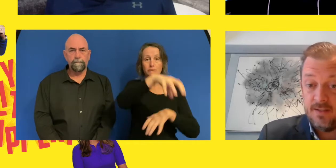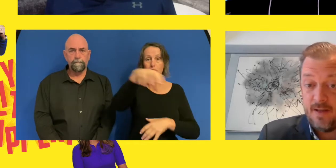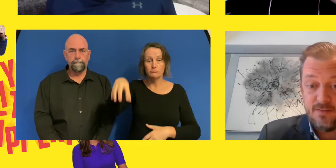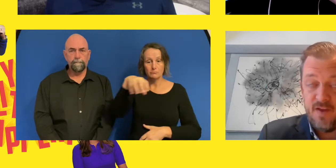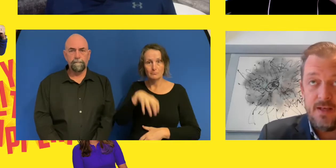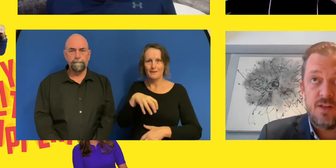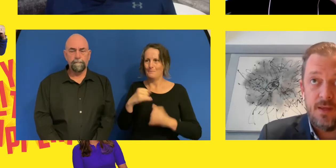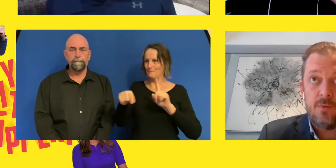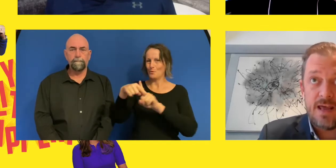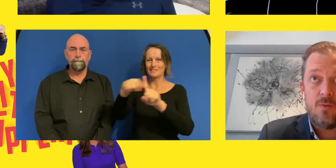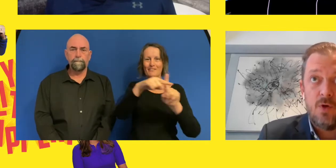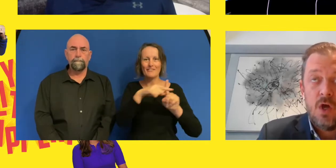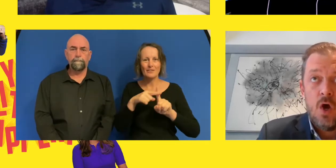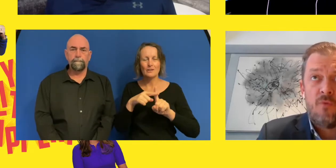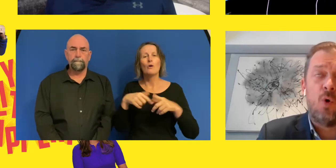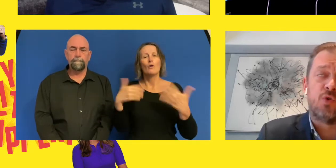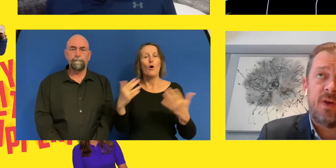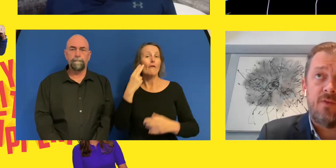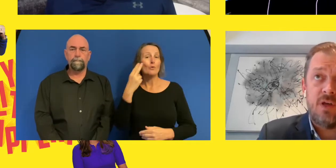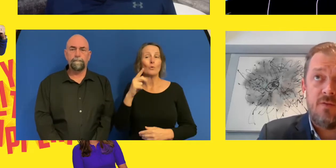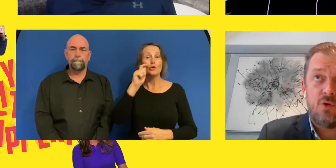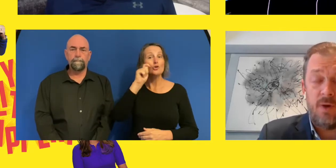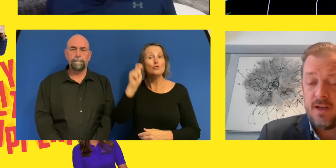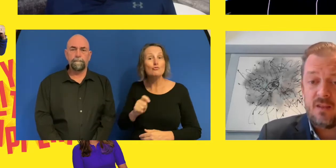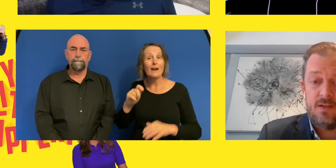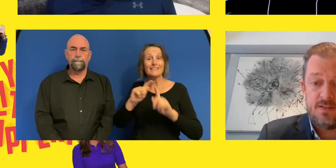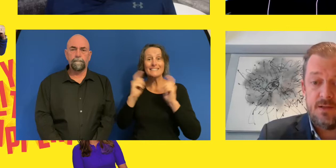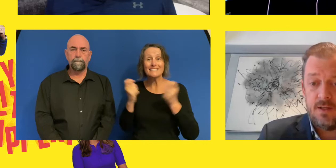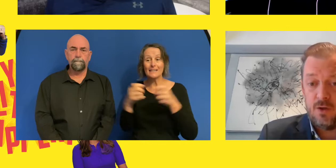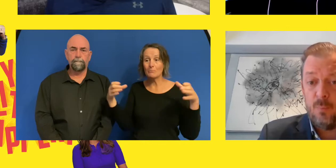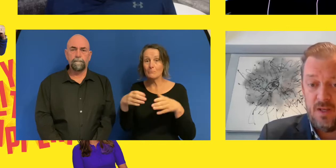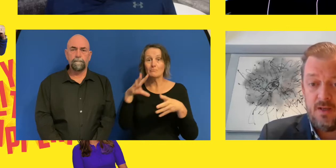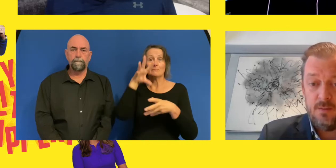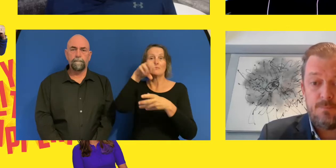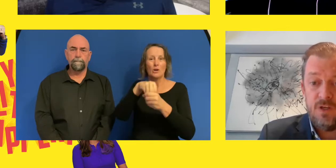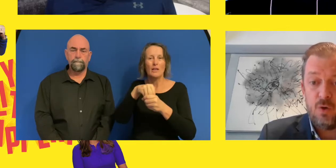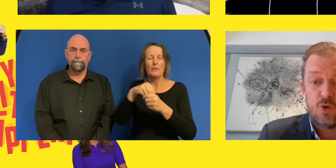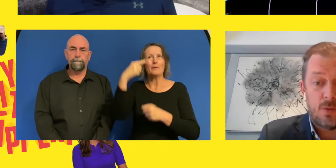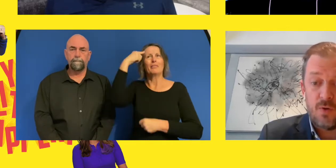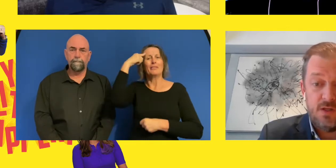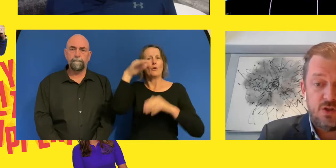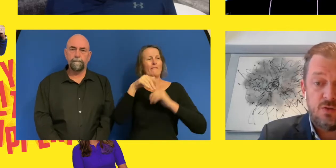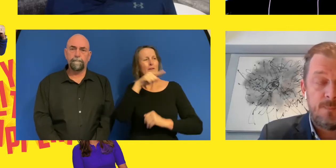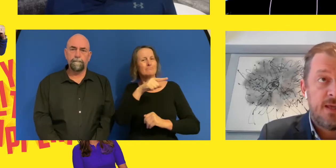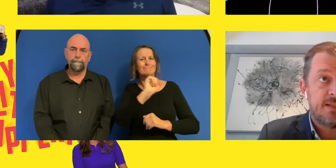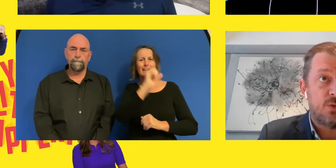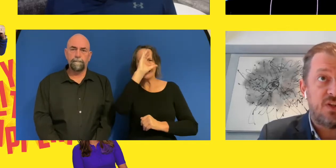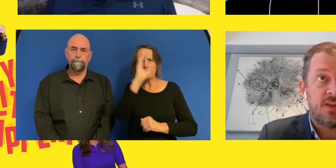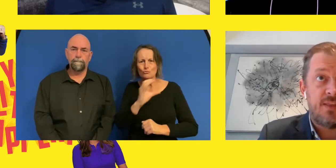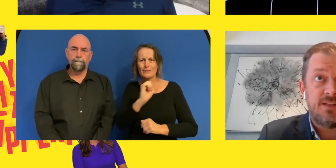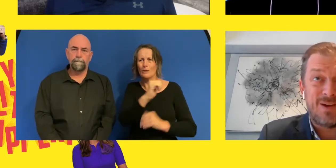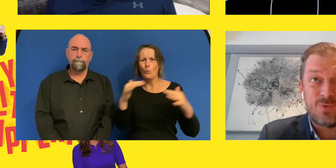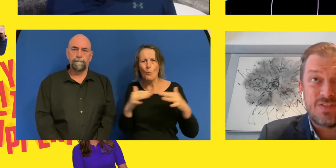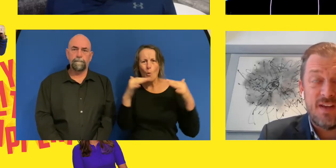at the venues. I think now, of course, whenever you have Ukrainian athletes competing, you talk about the issue, the